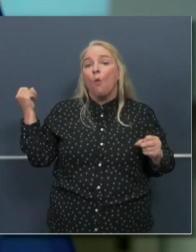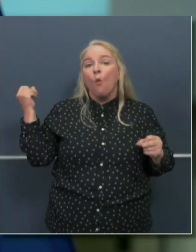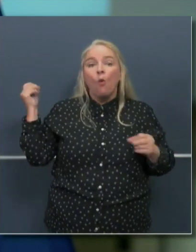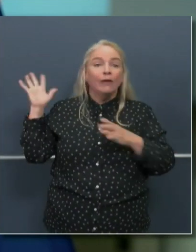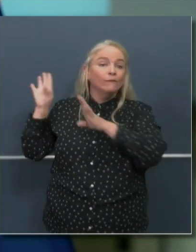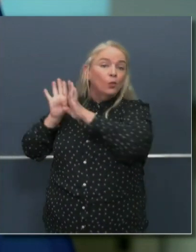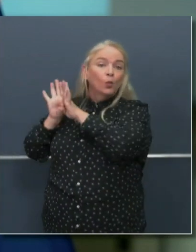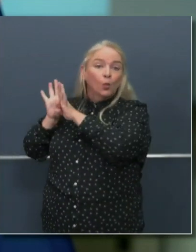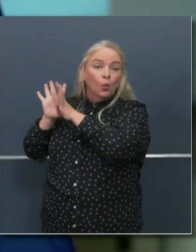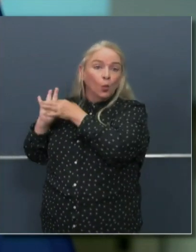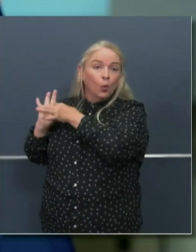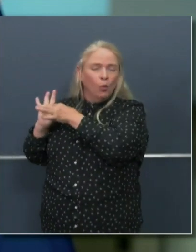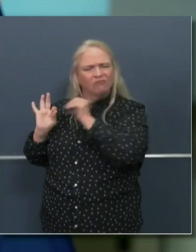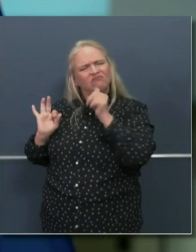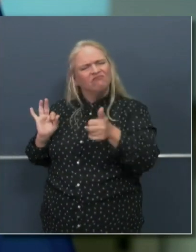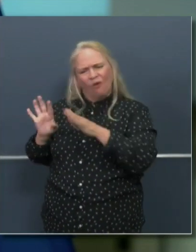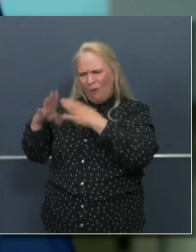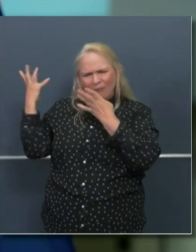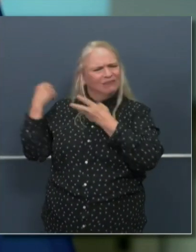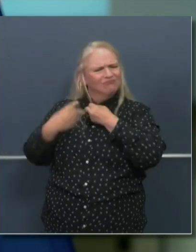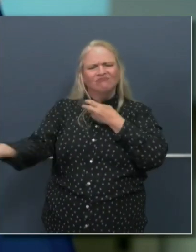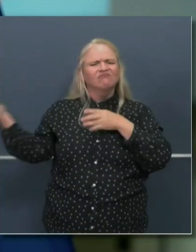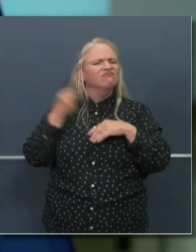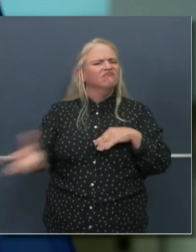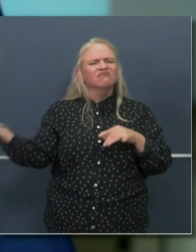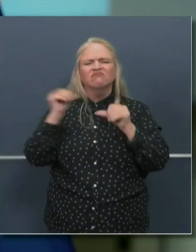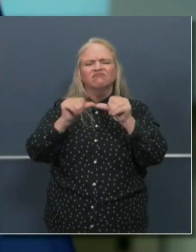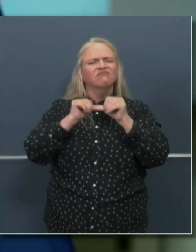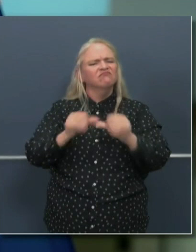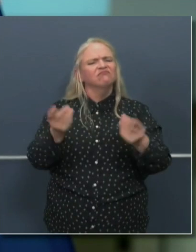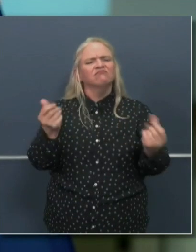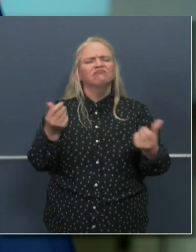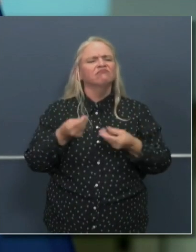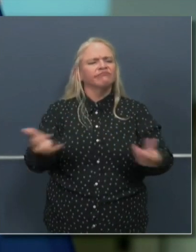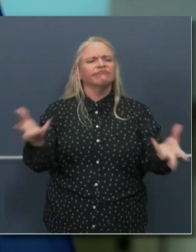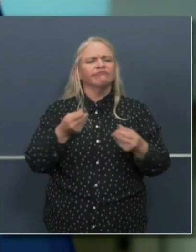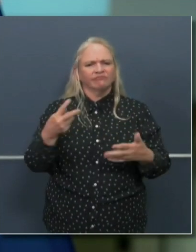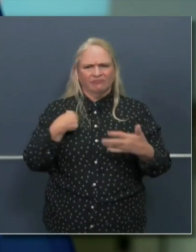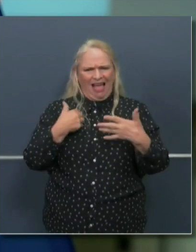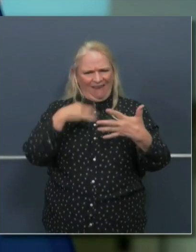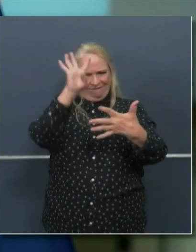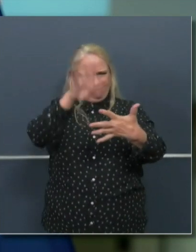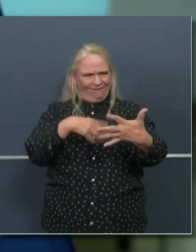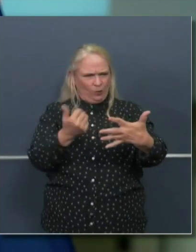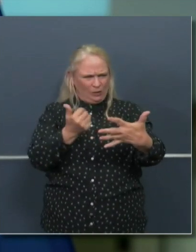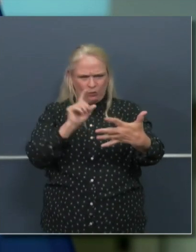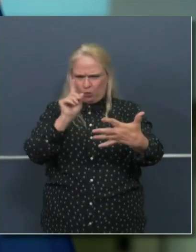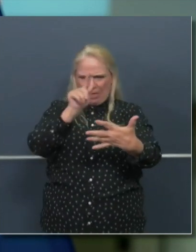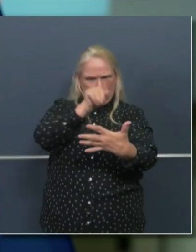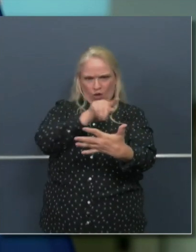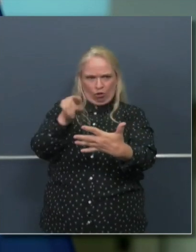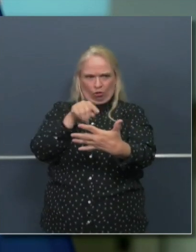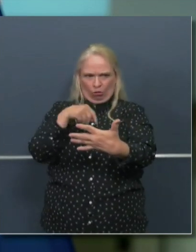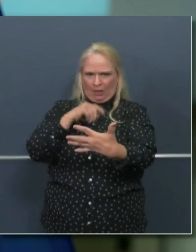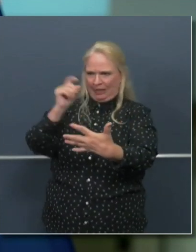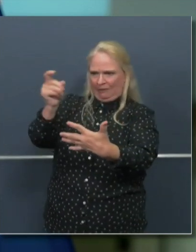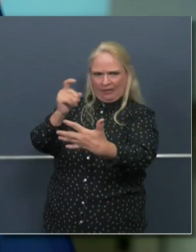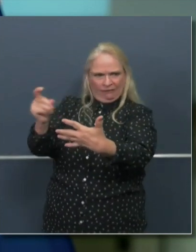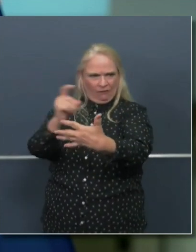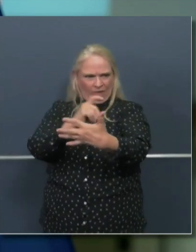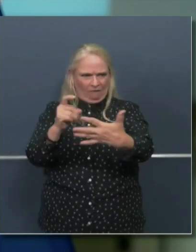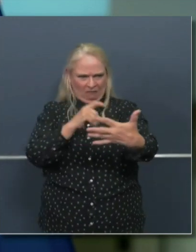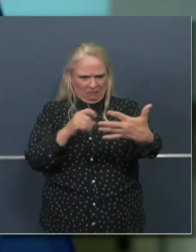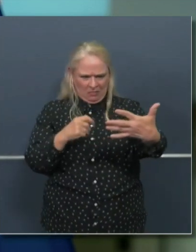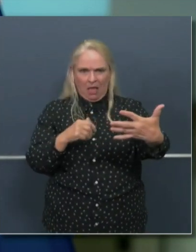quickly enough. And so we're putting together a spreadsheet where we think we need to be. And all I can assure you is